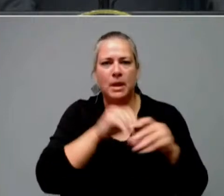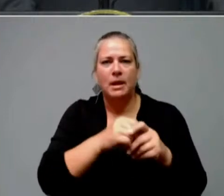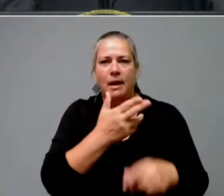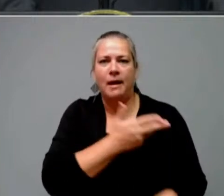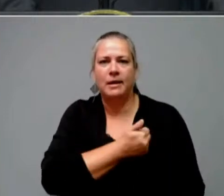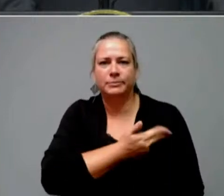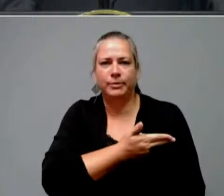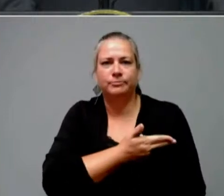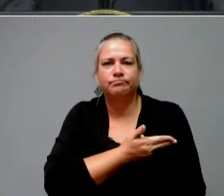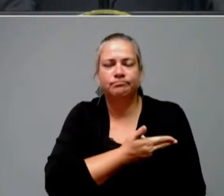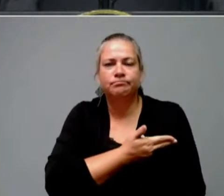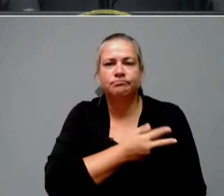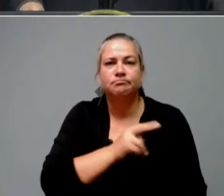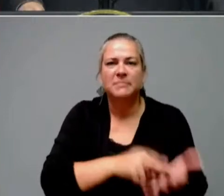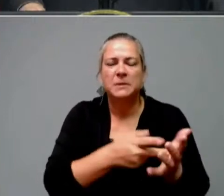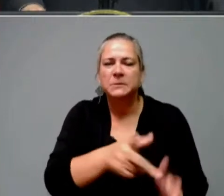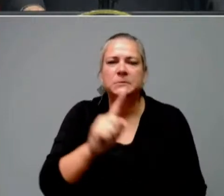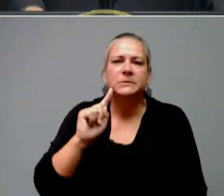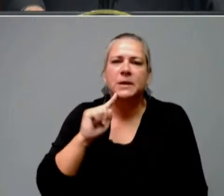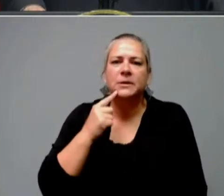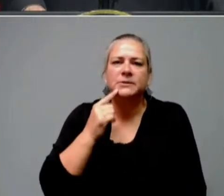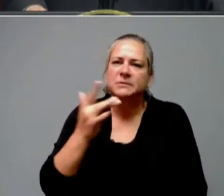really, really sick.